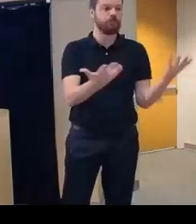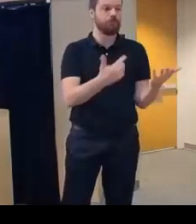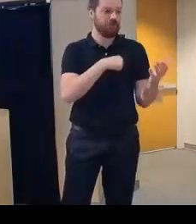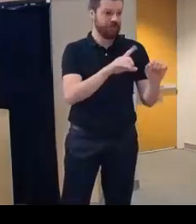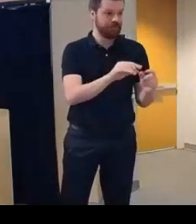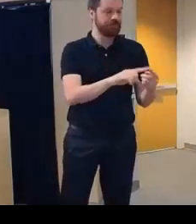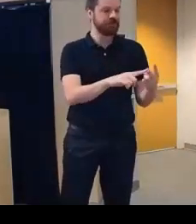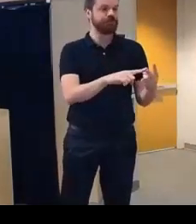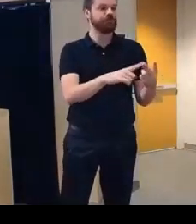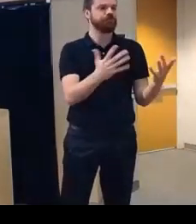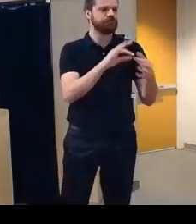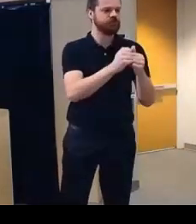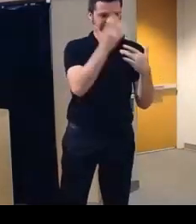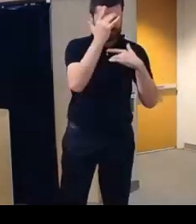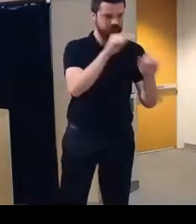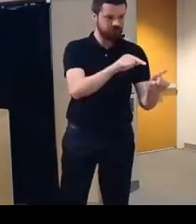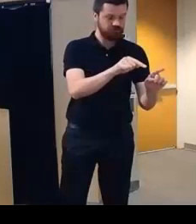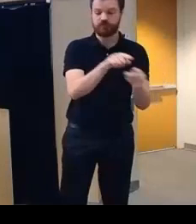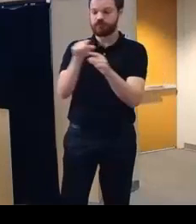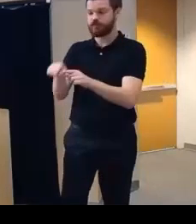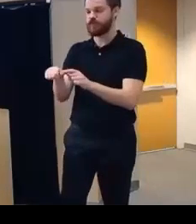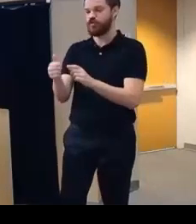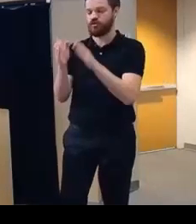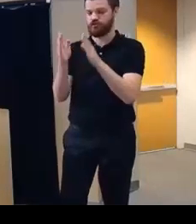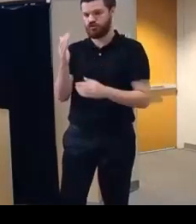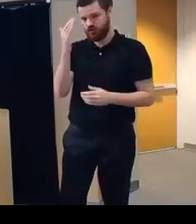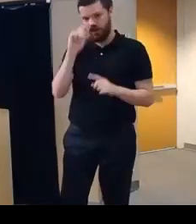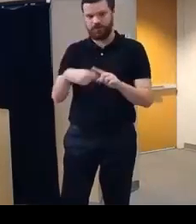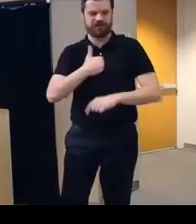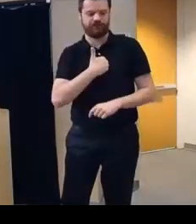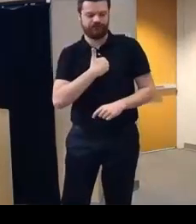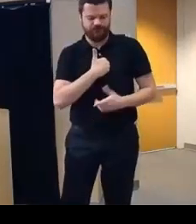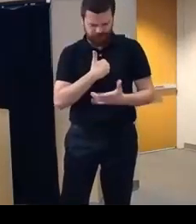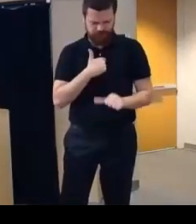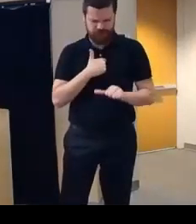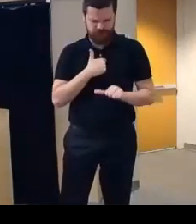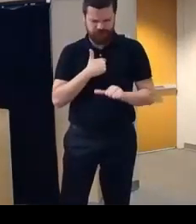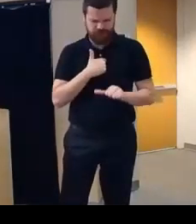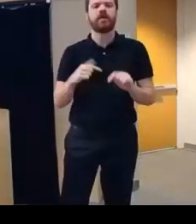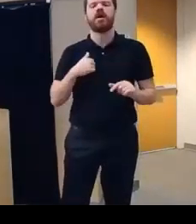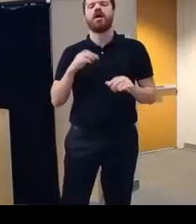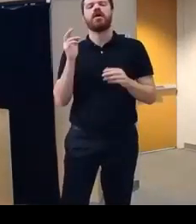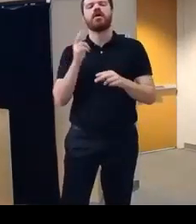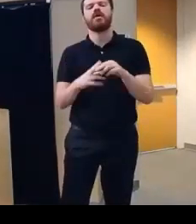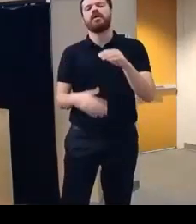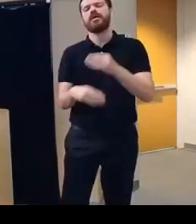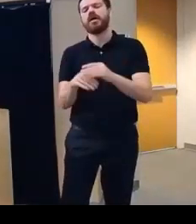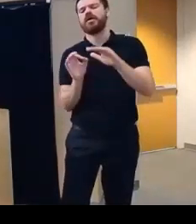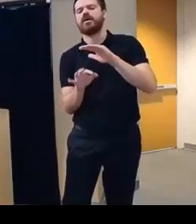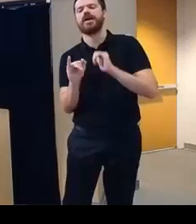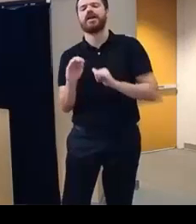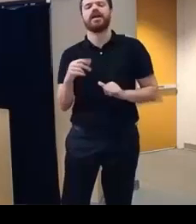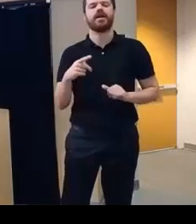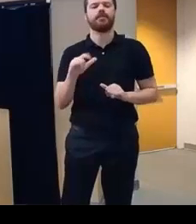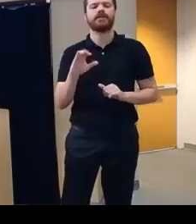it and what we know about the disease. And the other person really holds a lot of knowledge of themselves, but I put implicit in there because they're not always necessarily